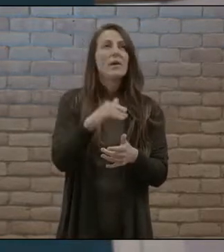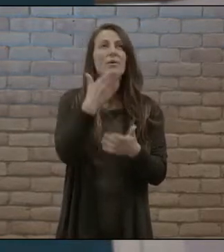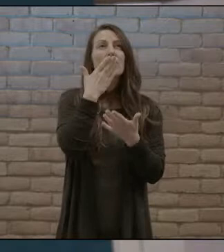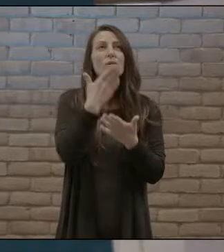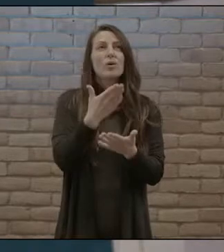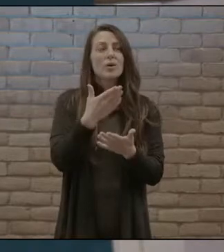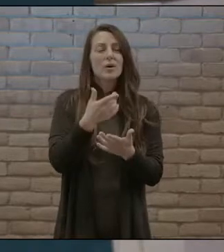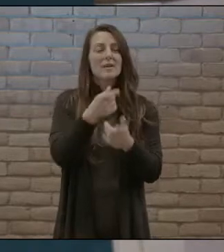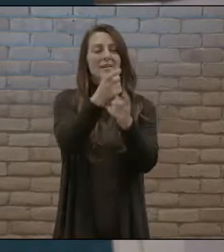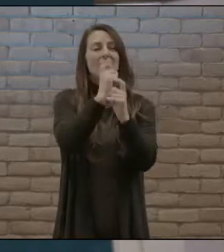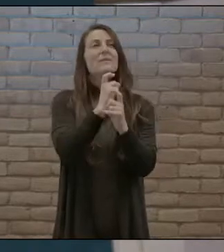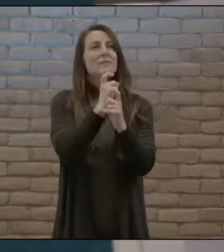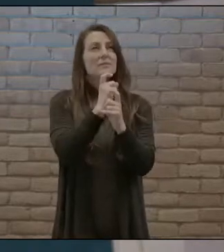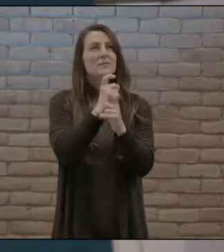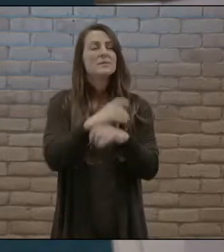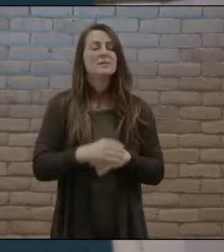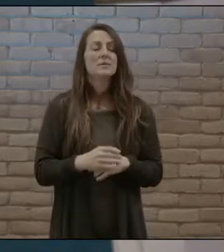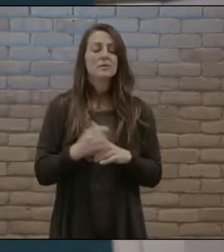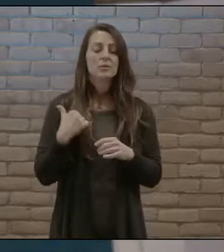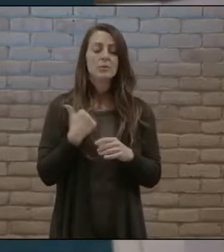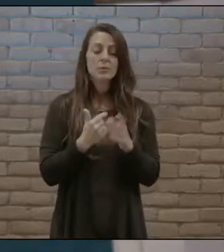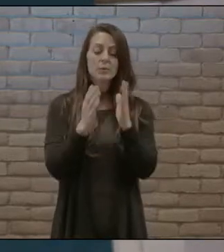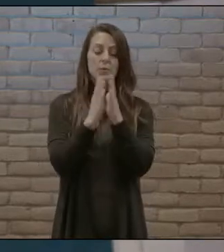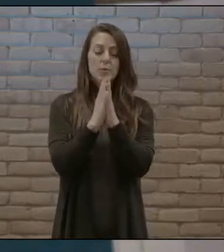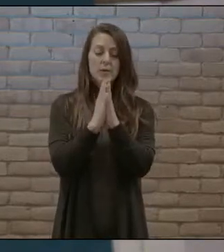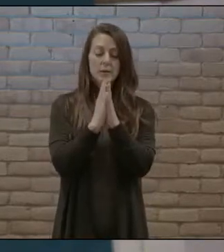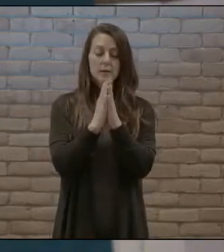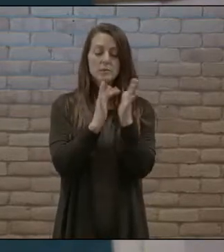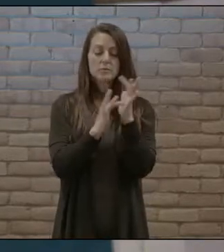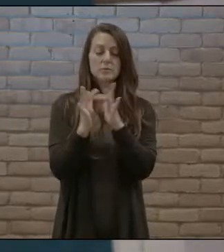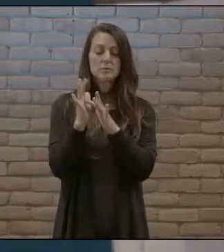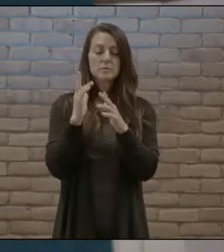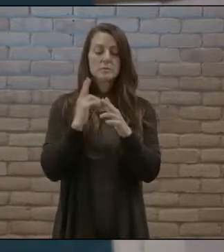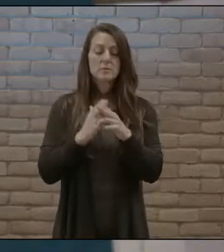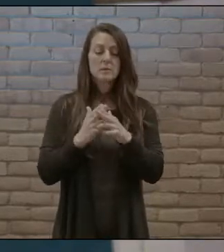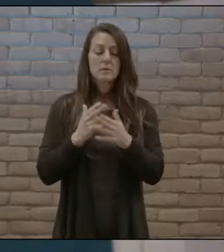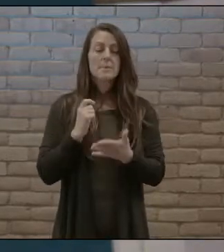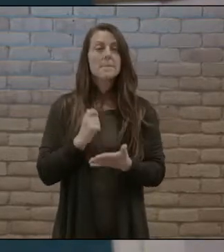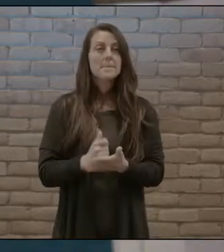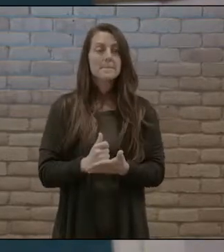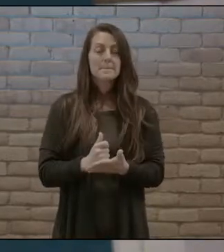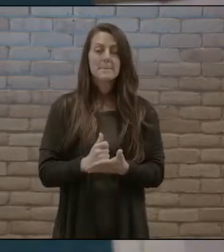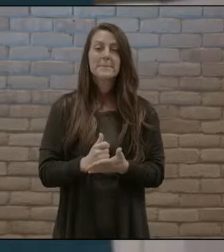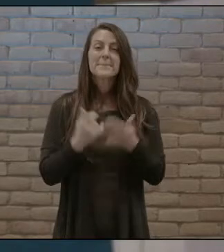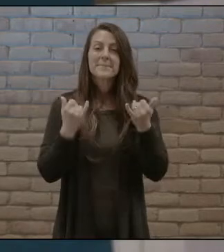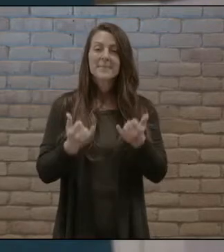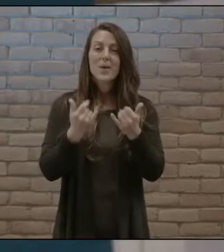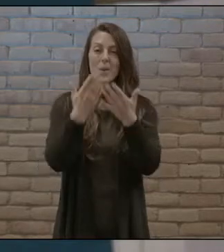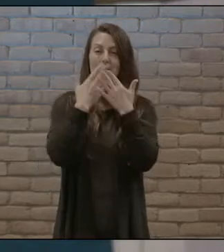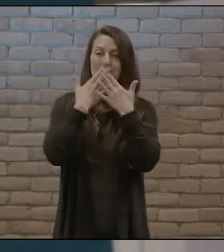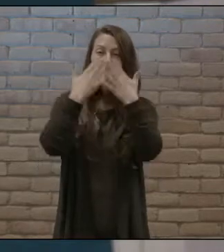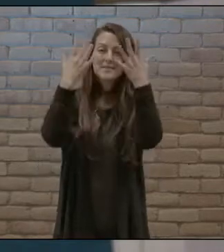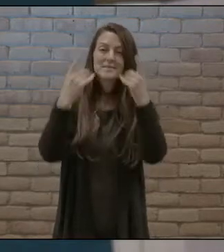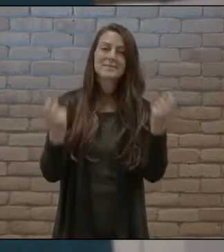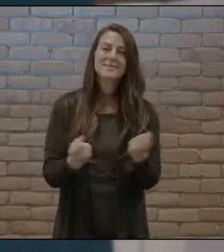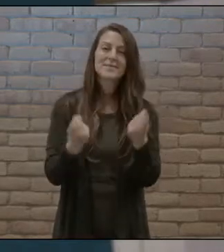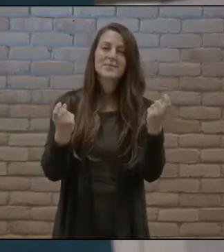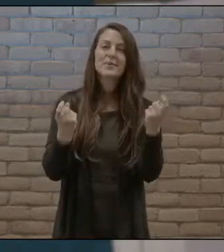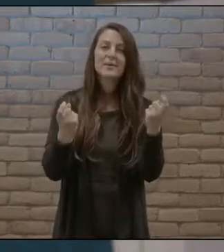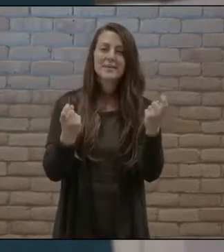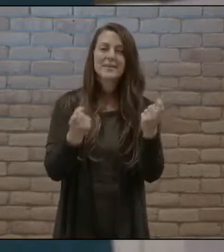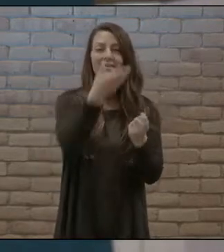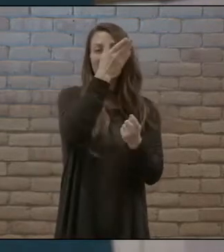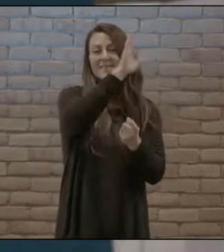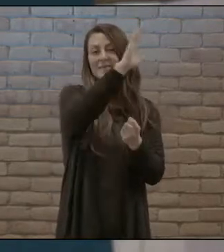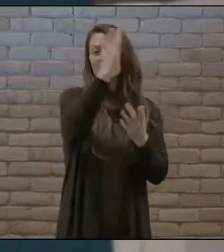us. We pray in Jesus' name. Amen. Let's sing and let's celebrate that mercy